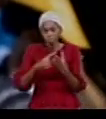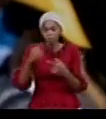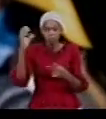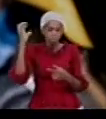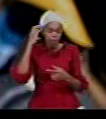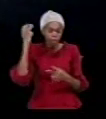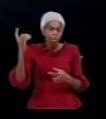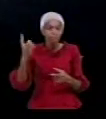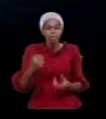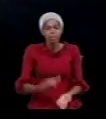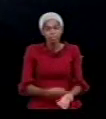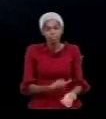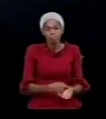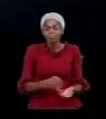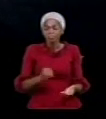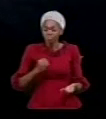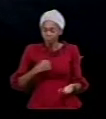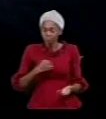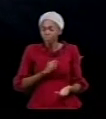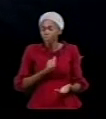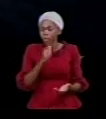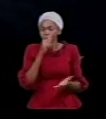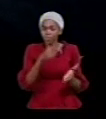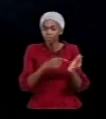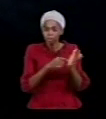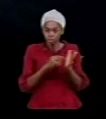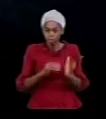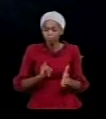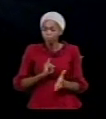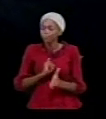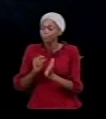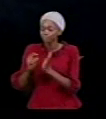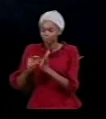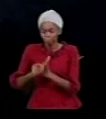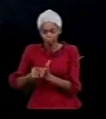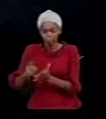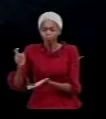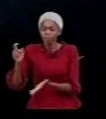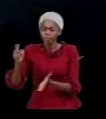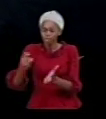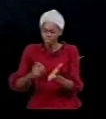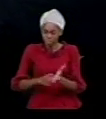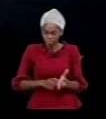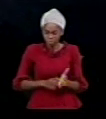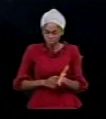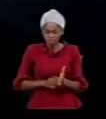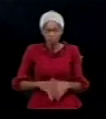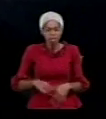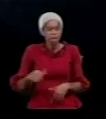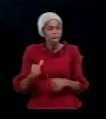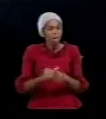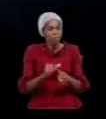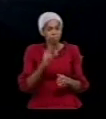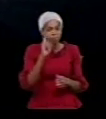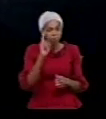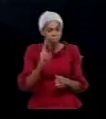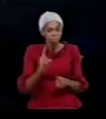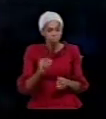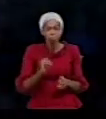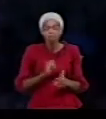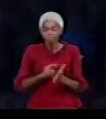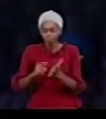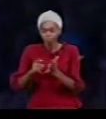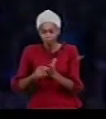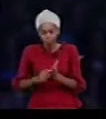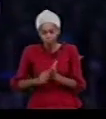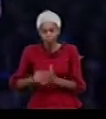I am debtor, I am debtor, I owe the debt. Every man around me, I owe them